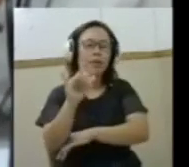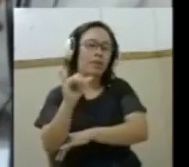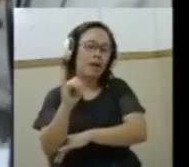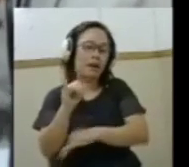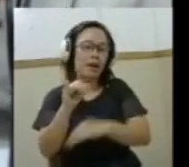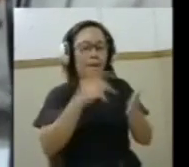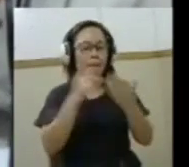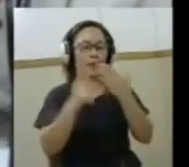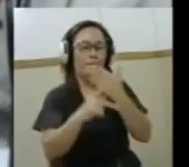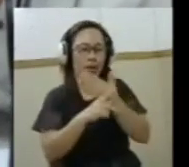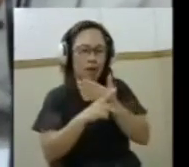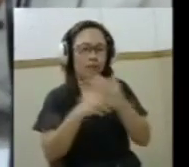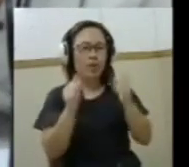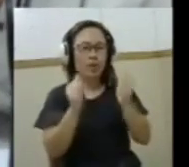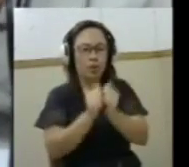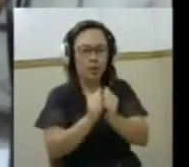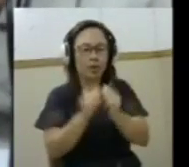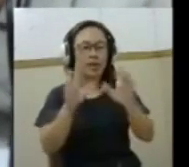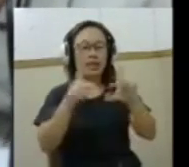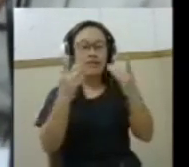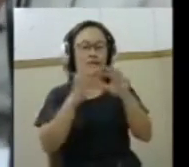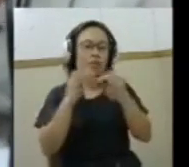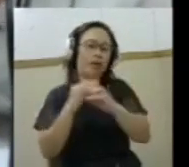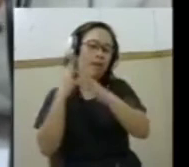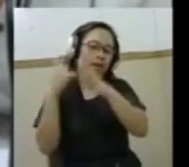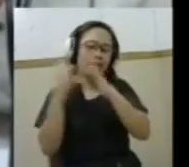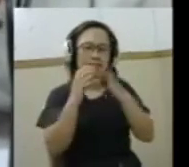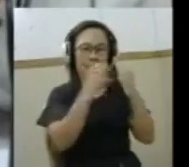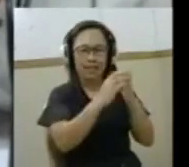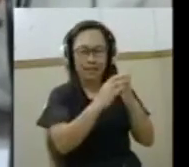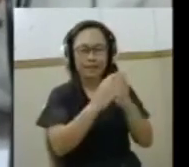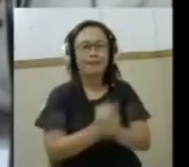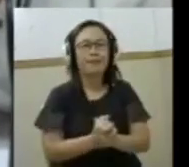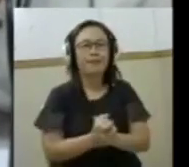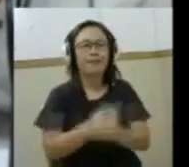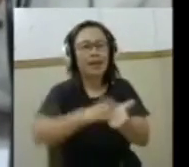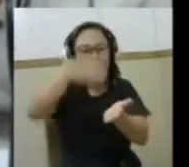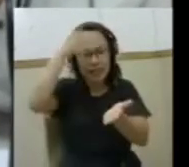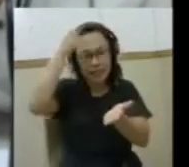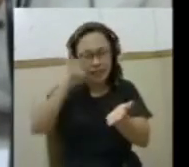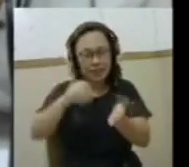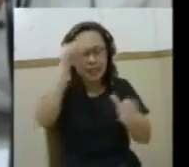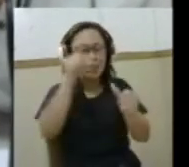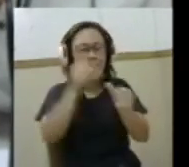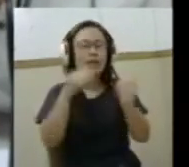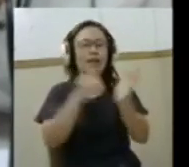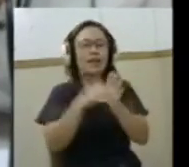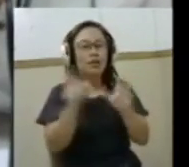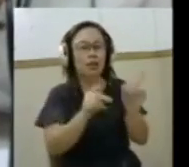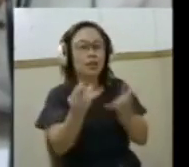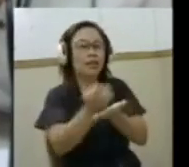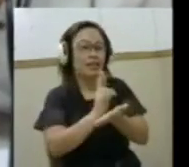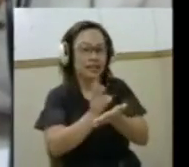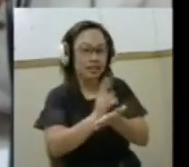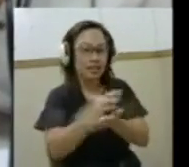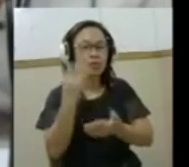program, initiated by the Division of Malaybalay City. Yes, And exactly. learners, let us remember that in doing a research,